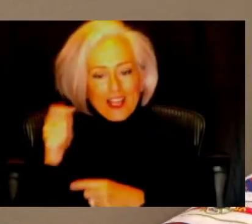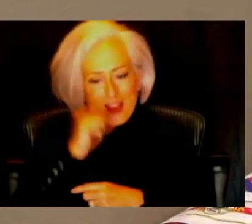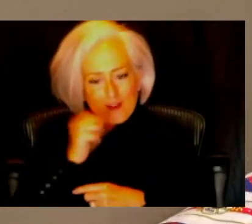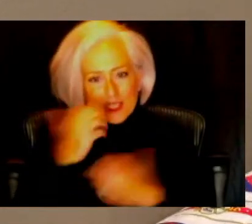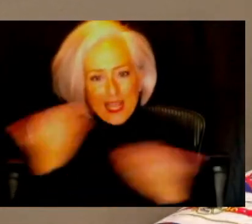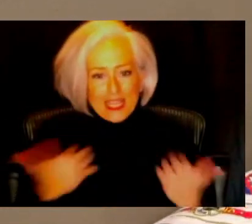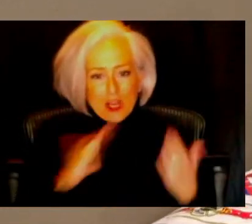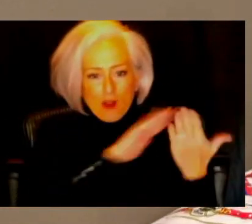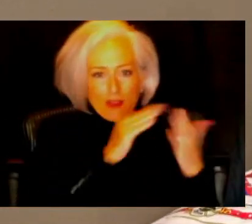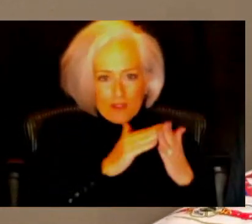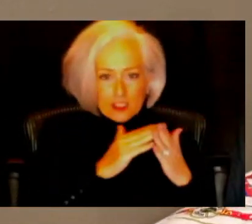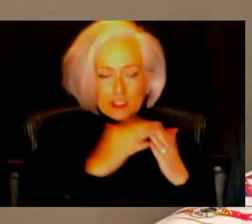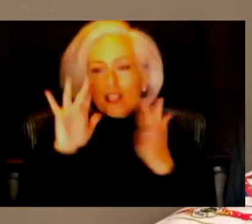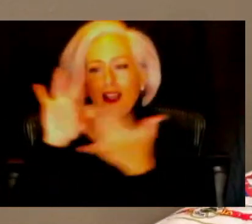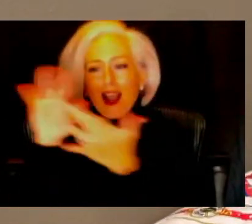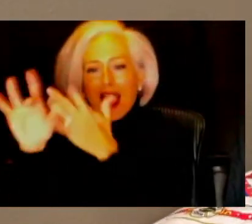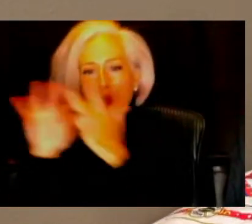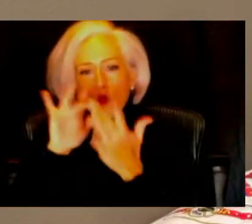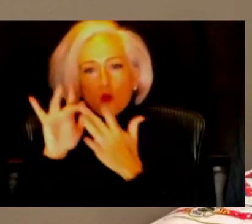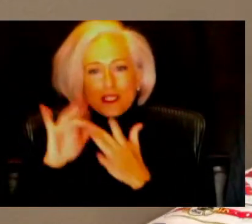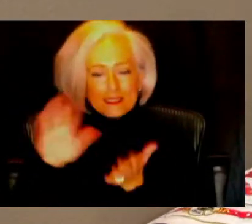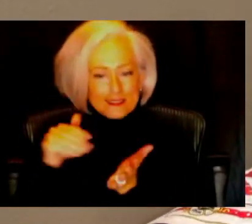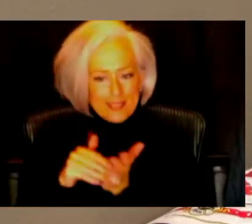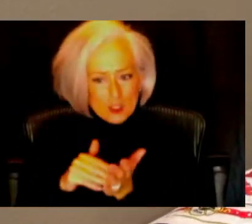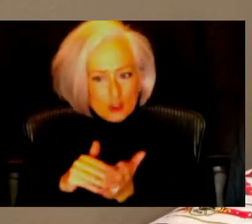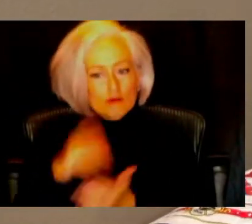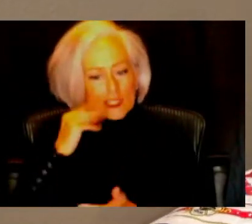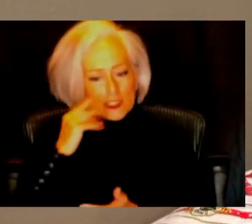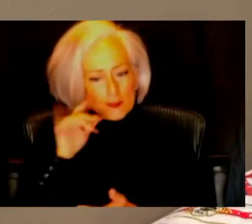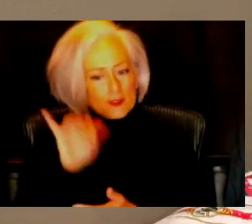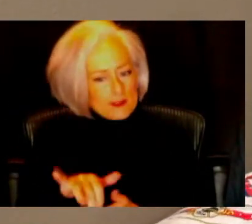center that have experienced the same thing.